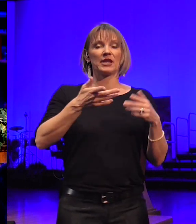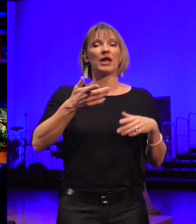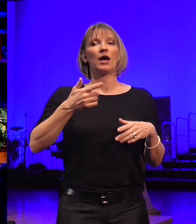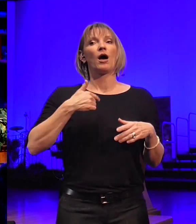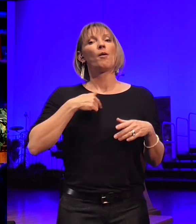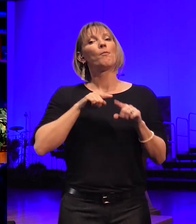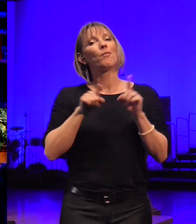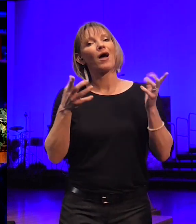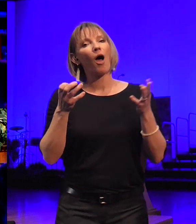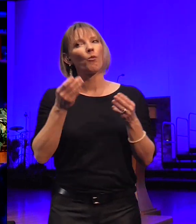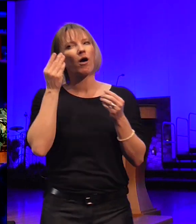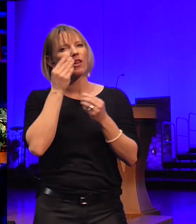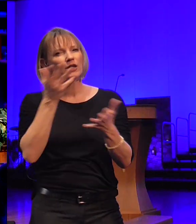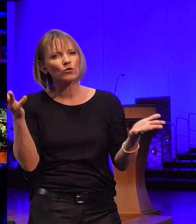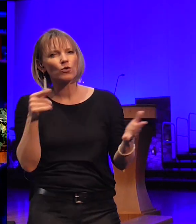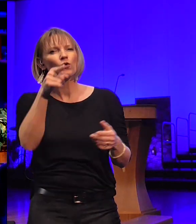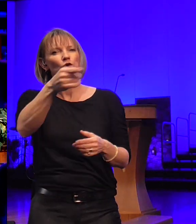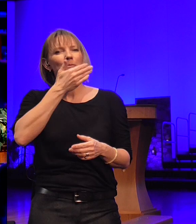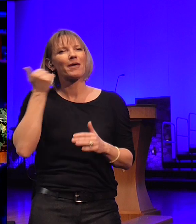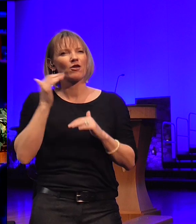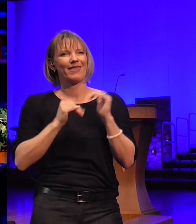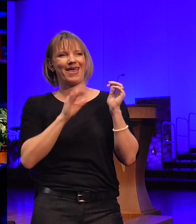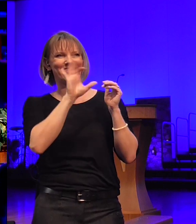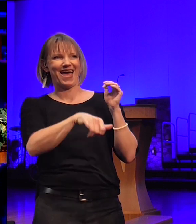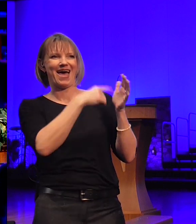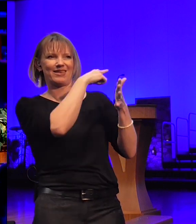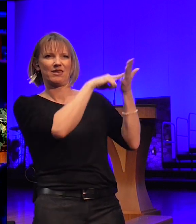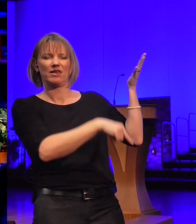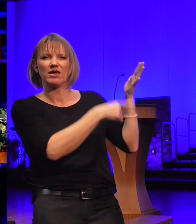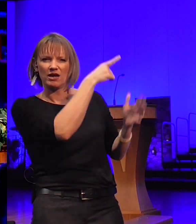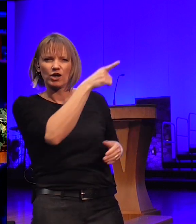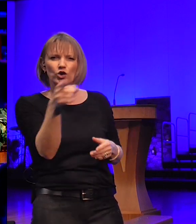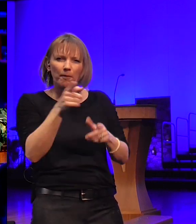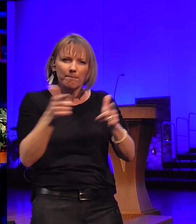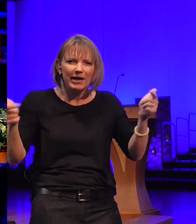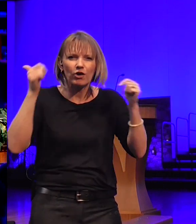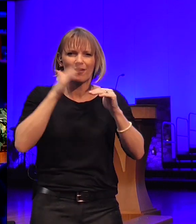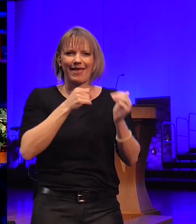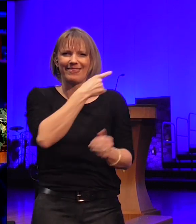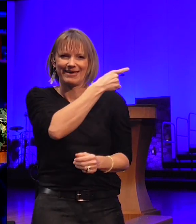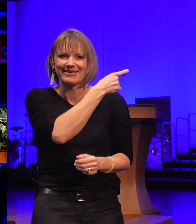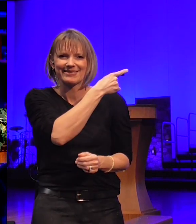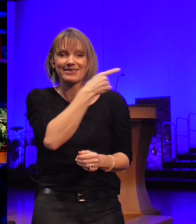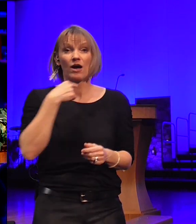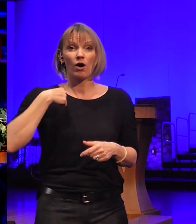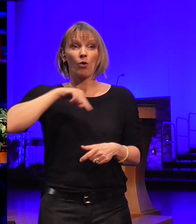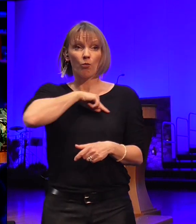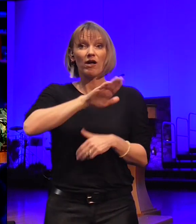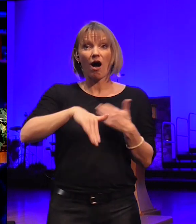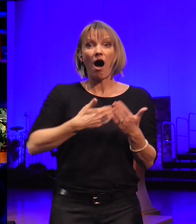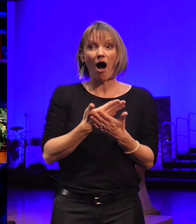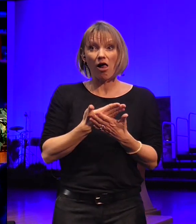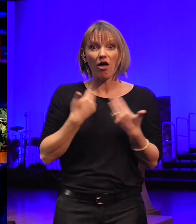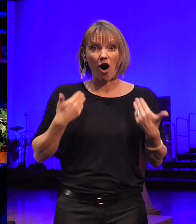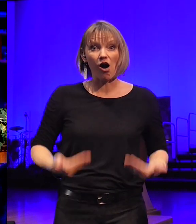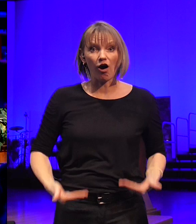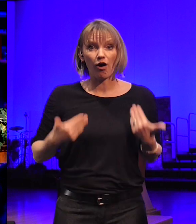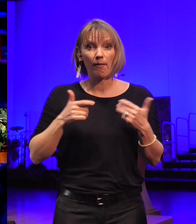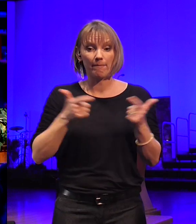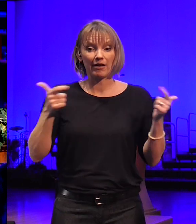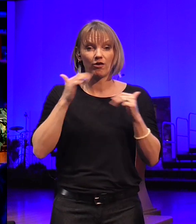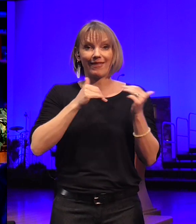to say that you're better than that you're bigger than this, that we all are.